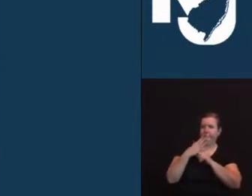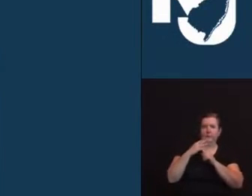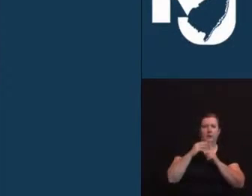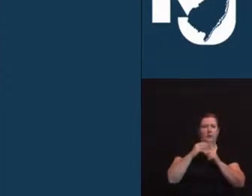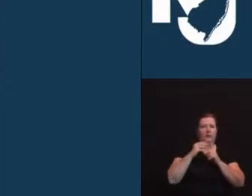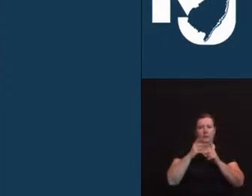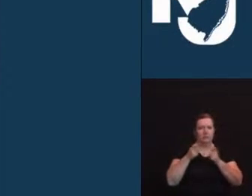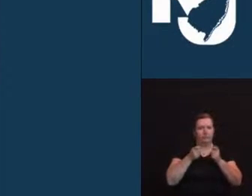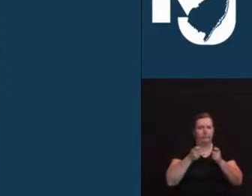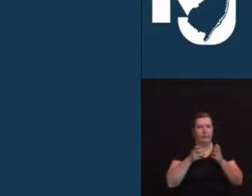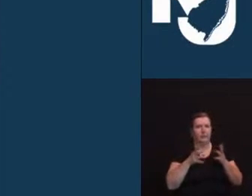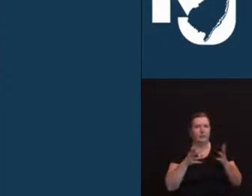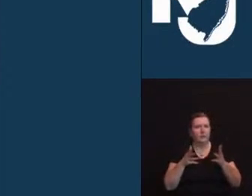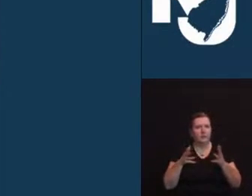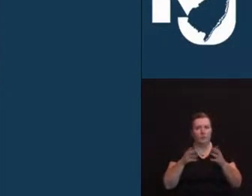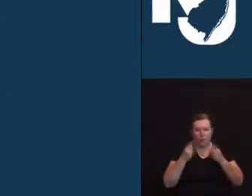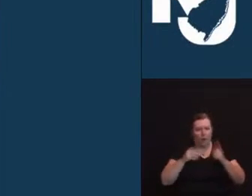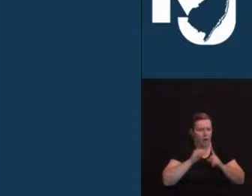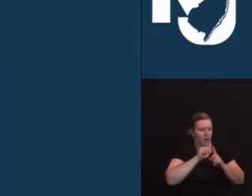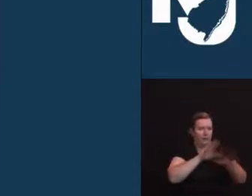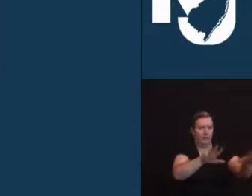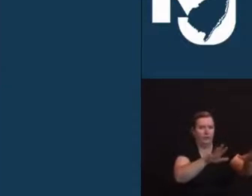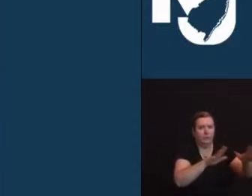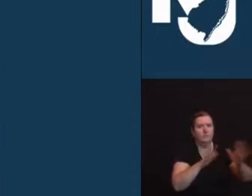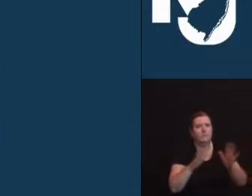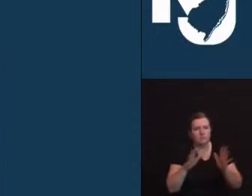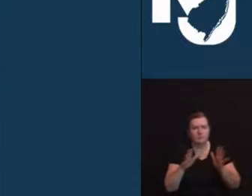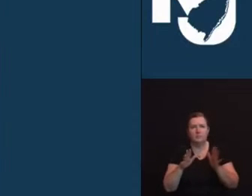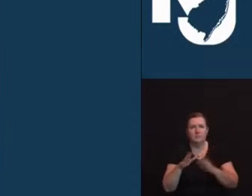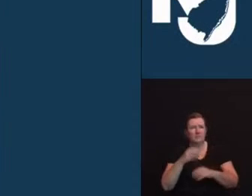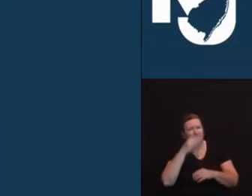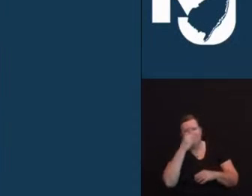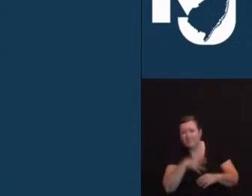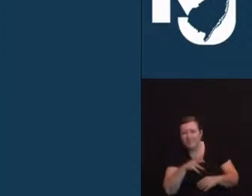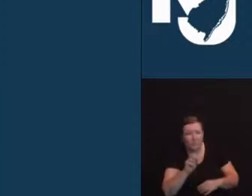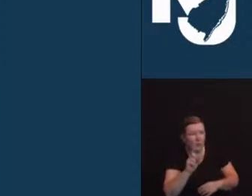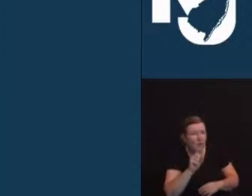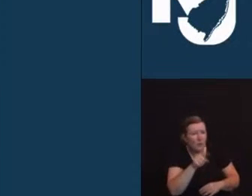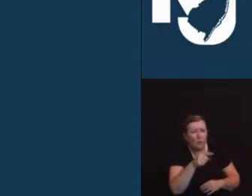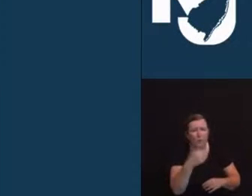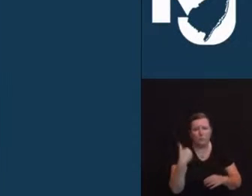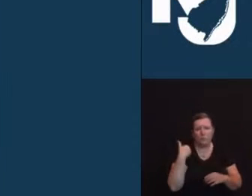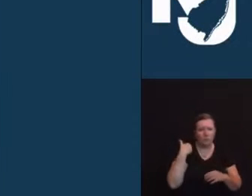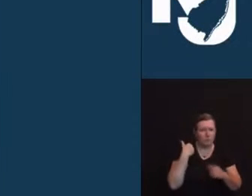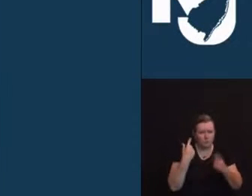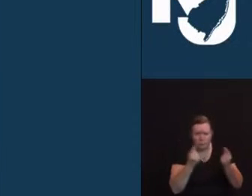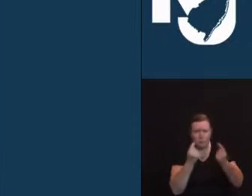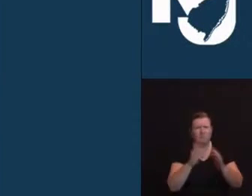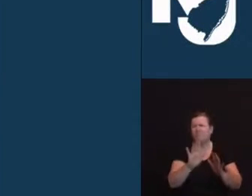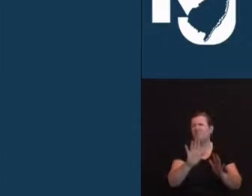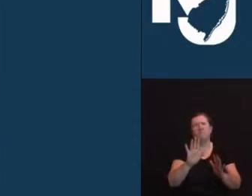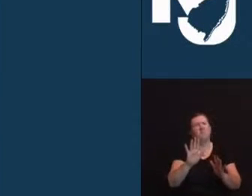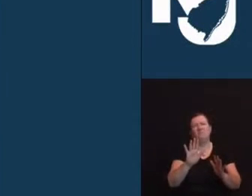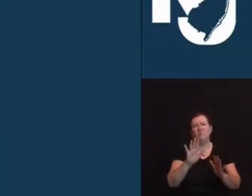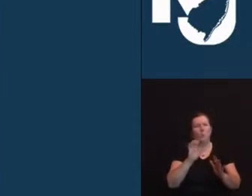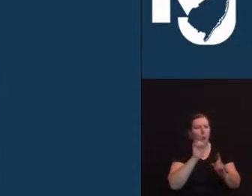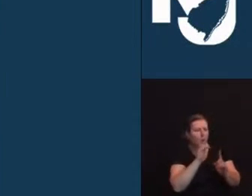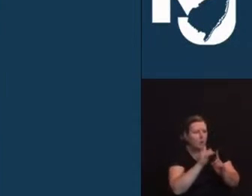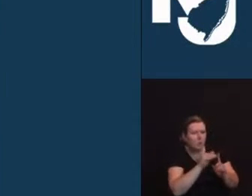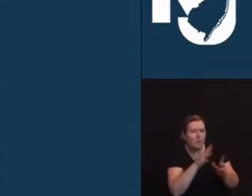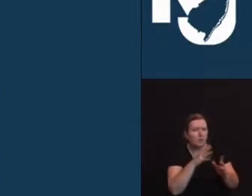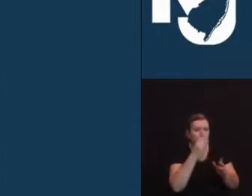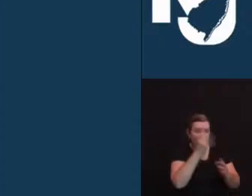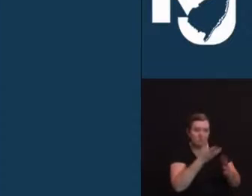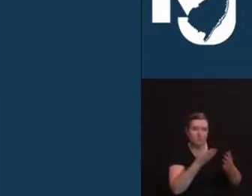were or what you were doing. The only thing they care about is taking yourself off the field so you don't become